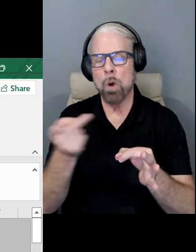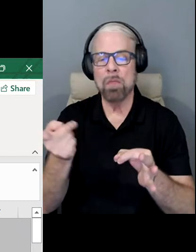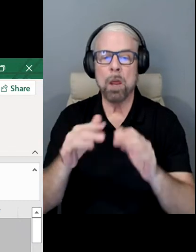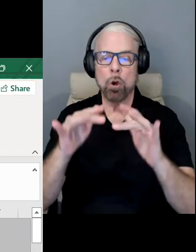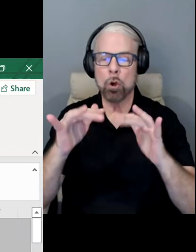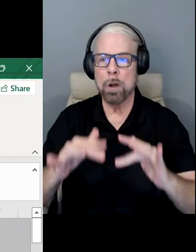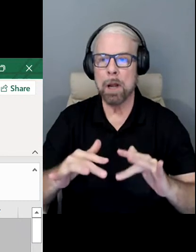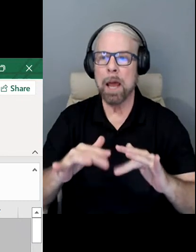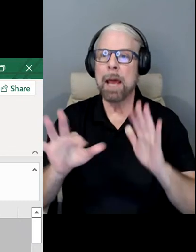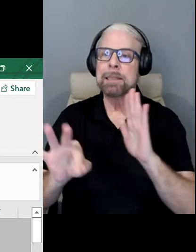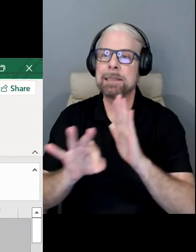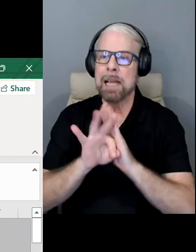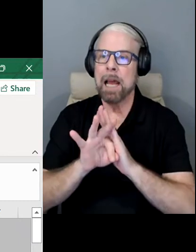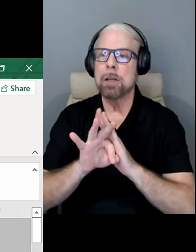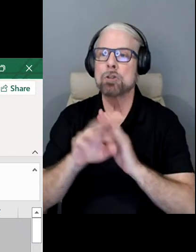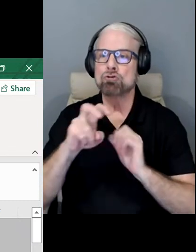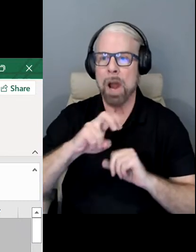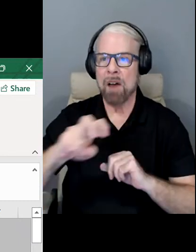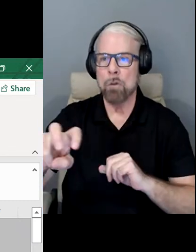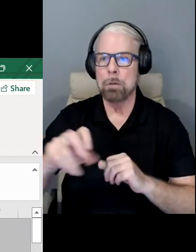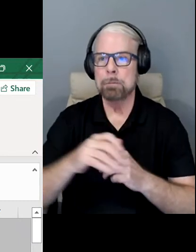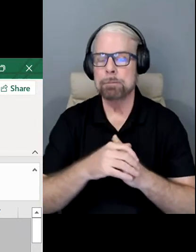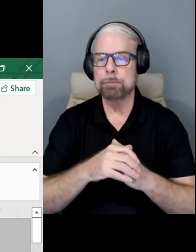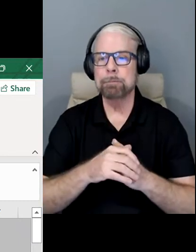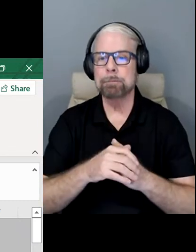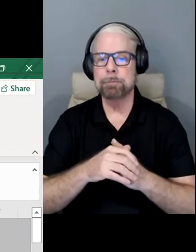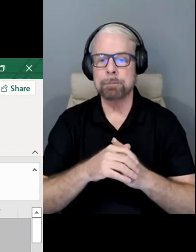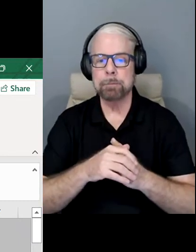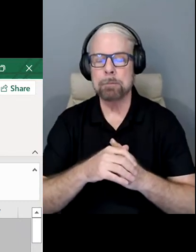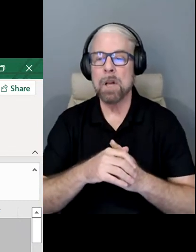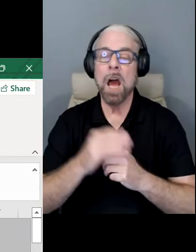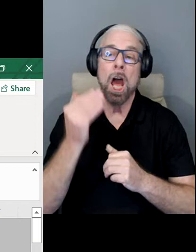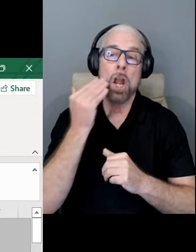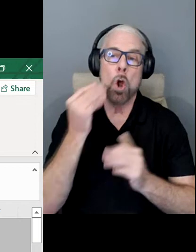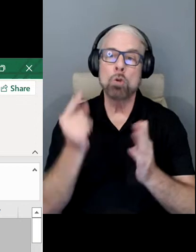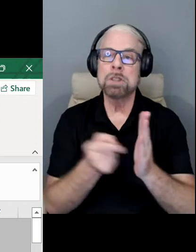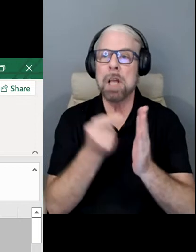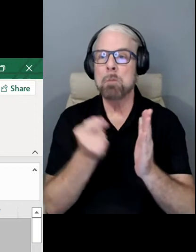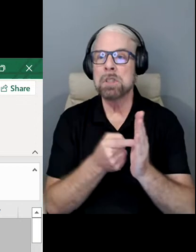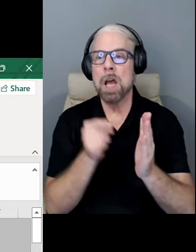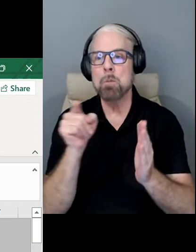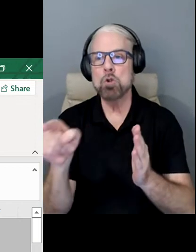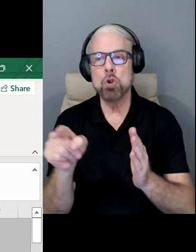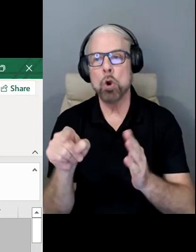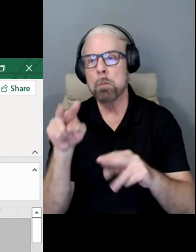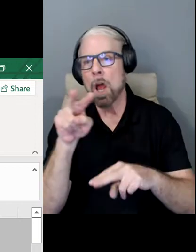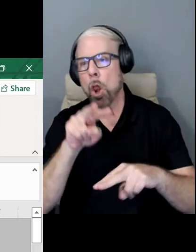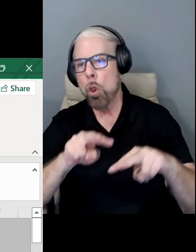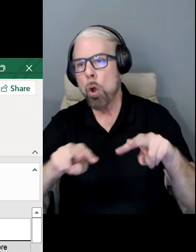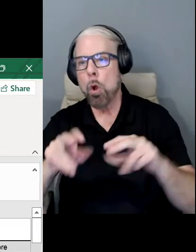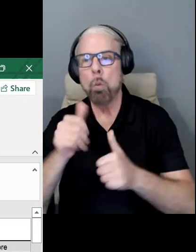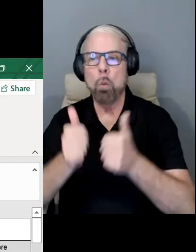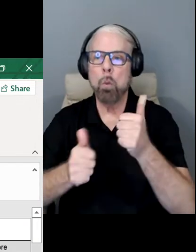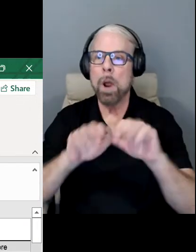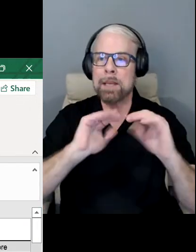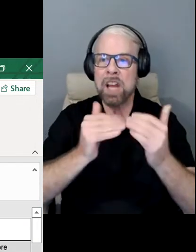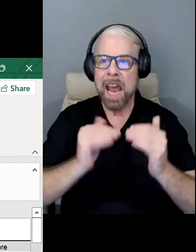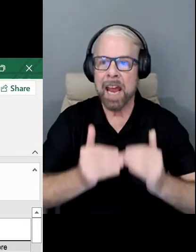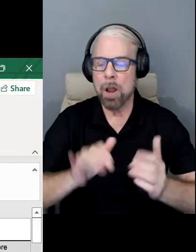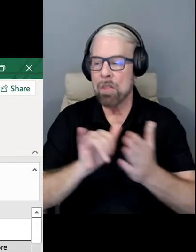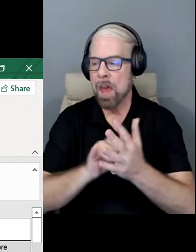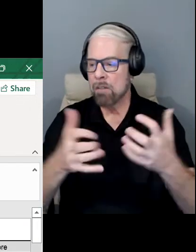to select travel. I know sometimes you're going to be looking through what category is this, and as the